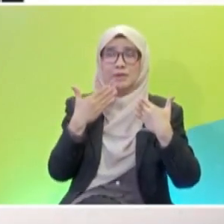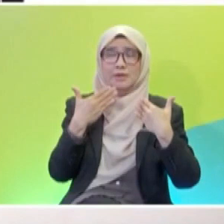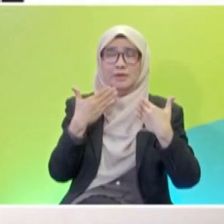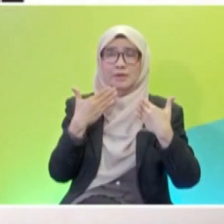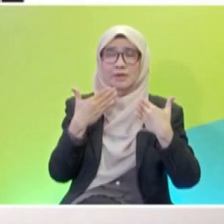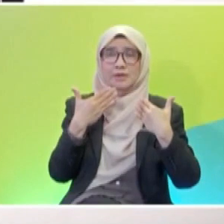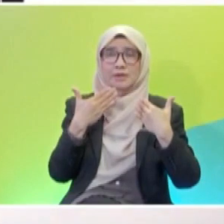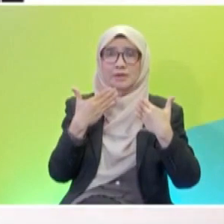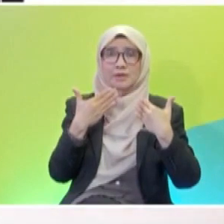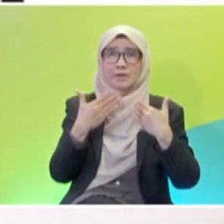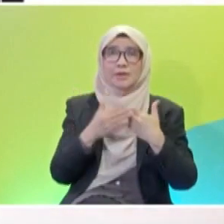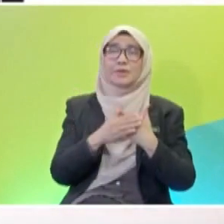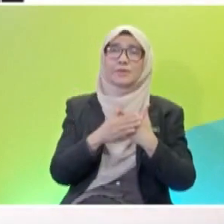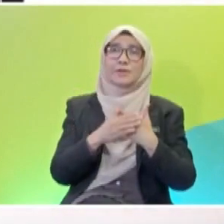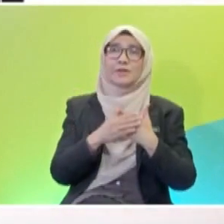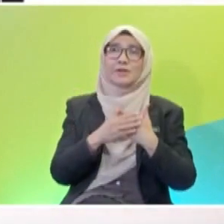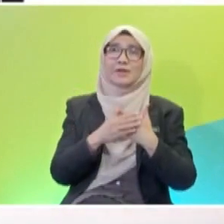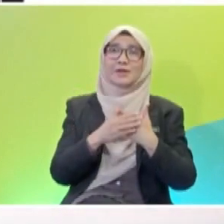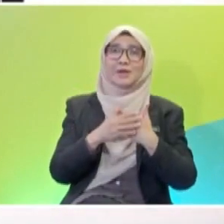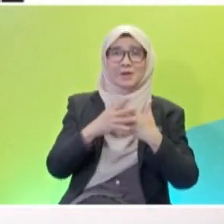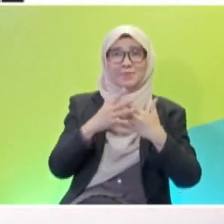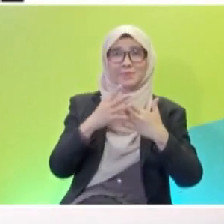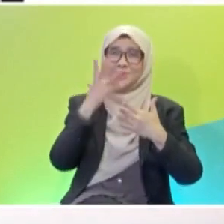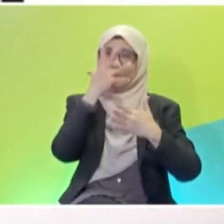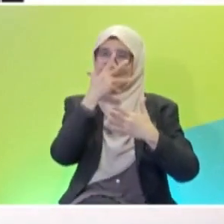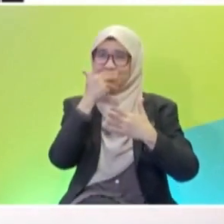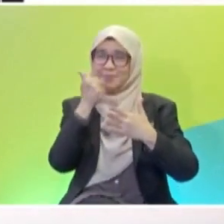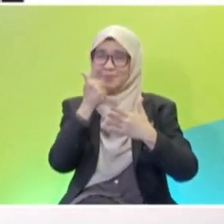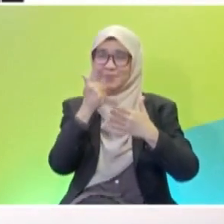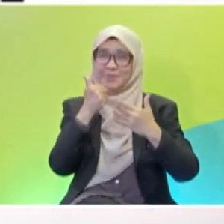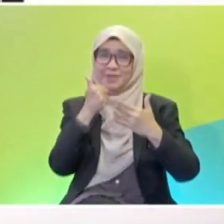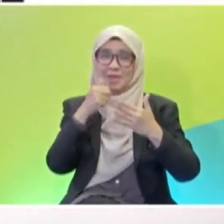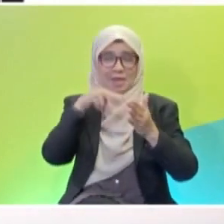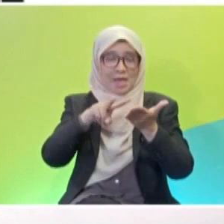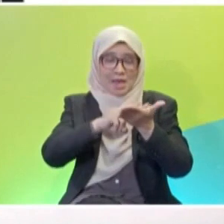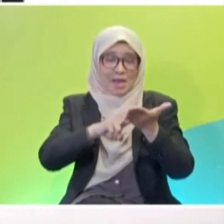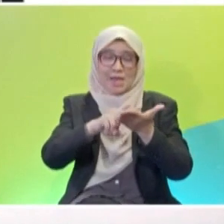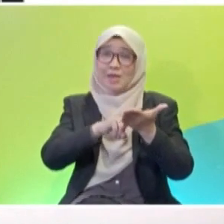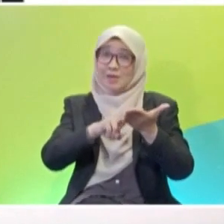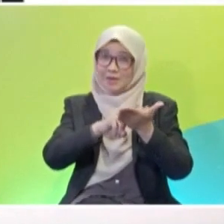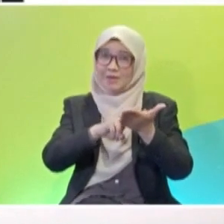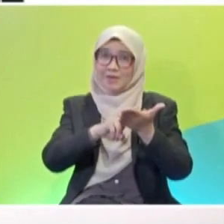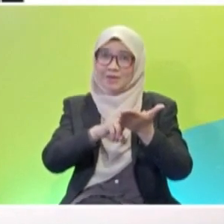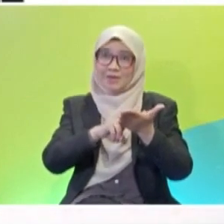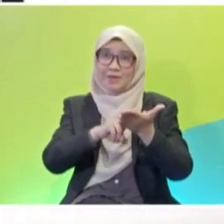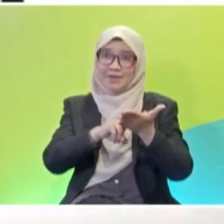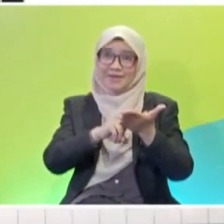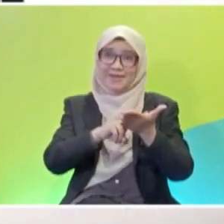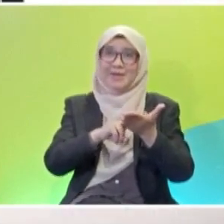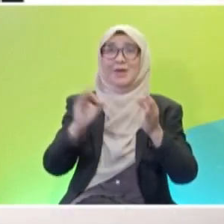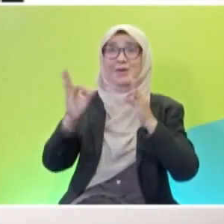so cute in that movie. Maybe without the photo manipulation, maybe they look different, then I won't be watching the movie